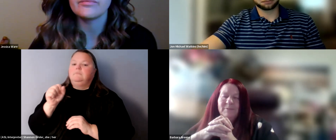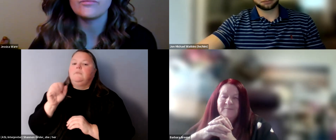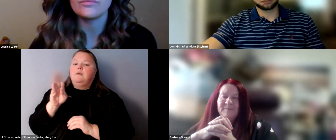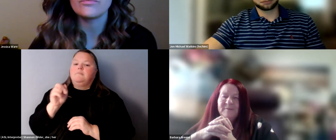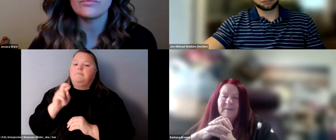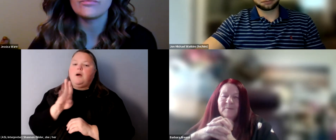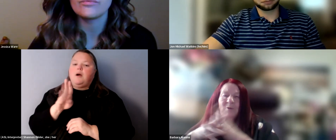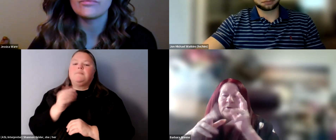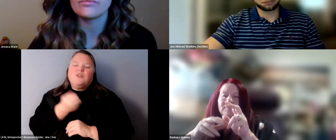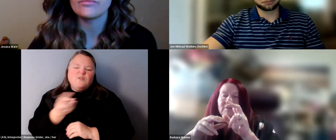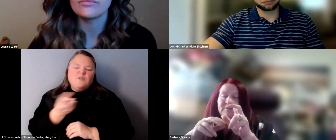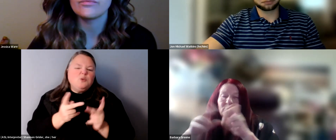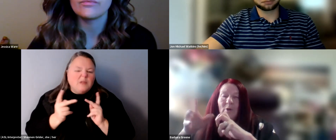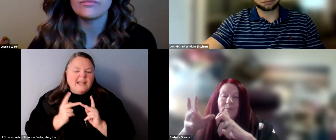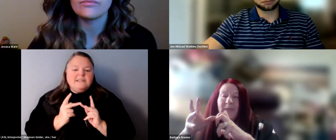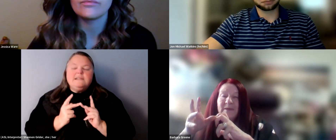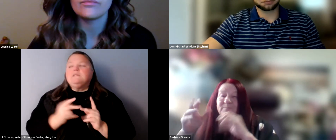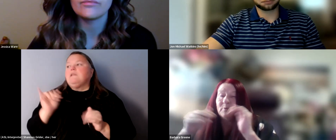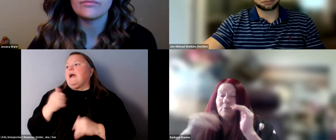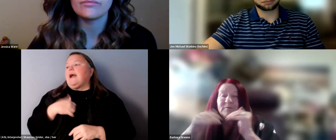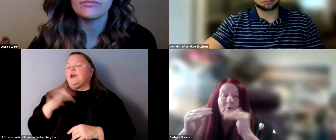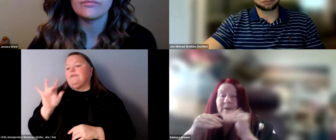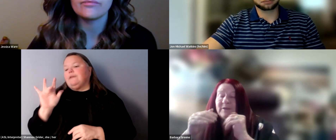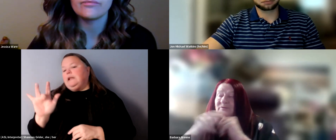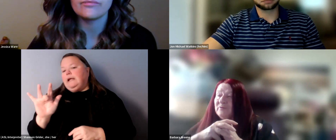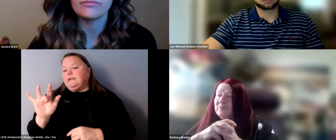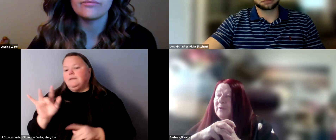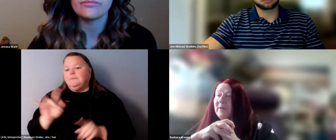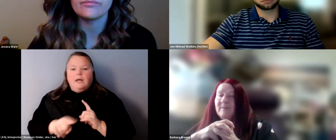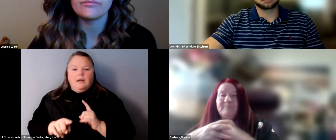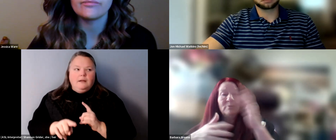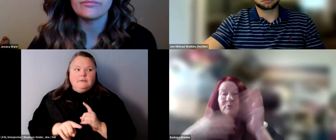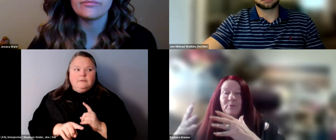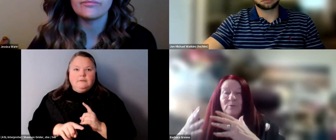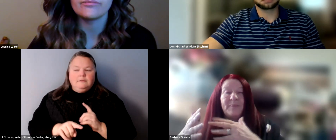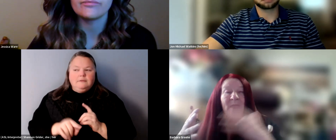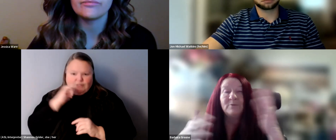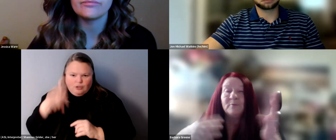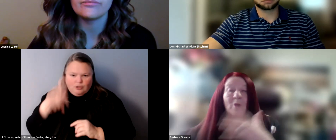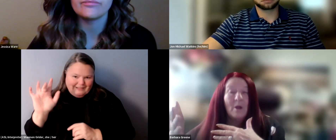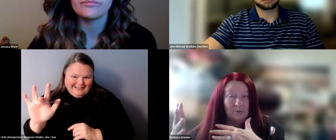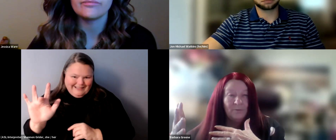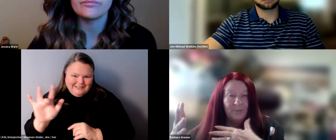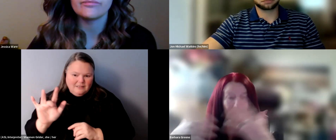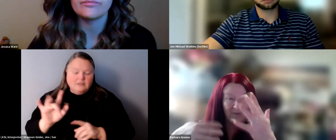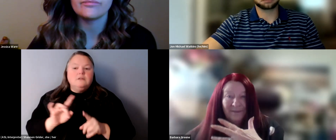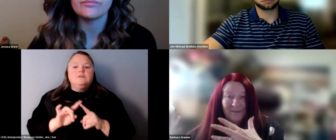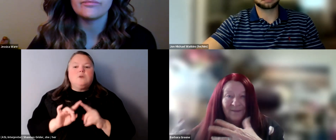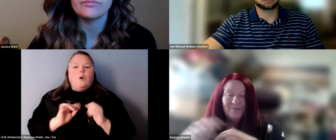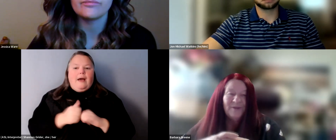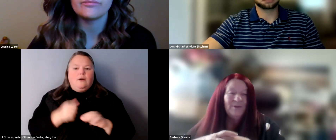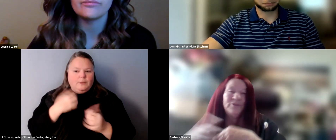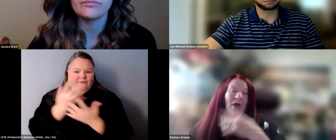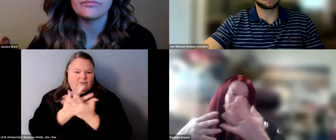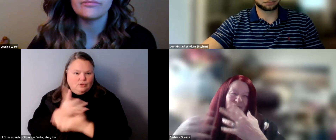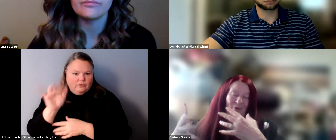little places, like someone could have clicked the wrong thing, and if there wasn't a way to filter through that was a wrong thing,